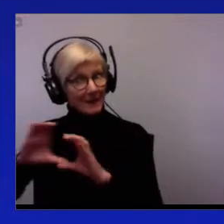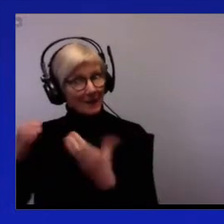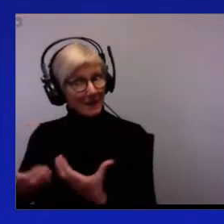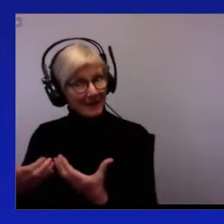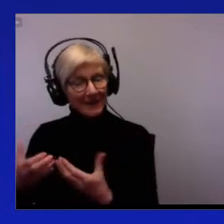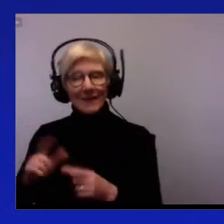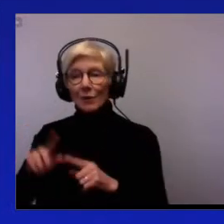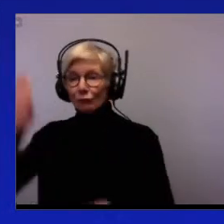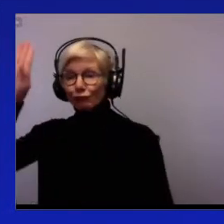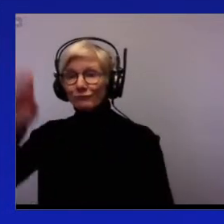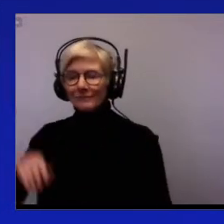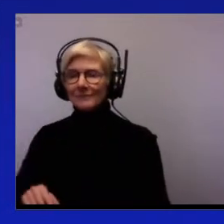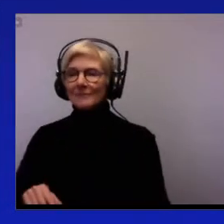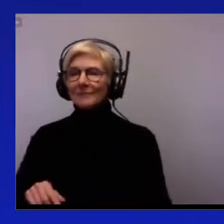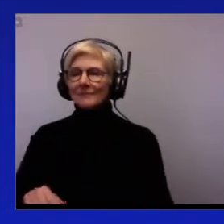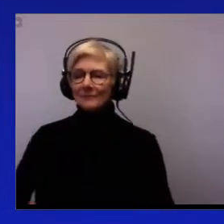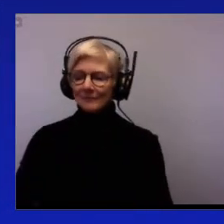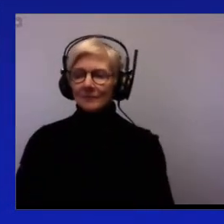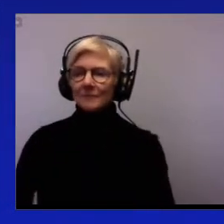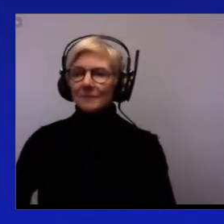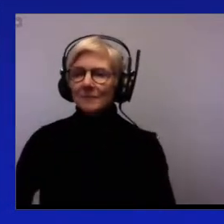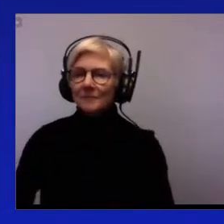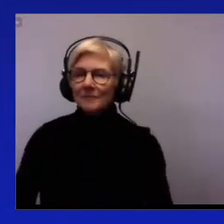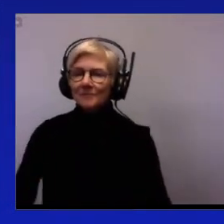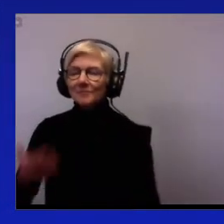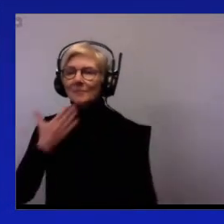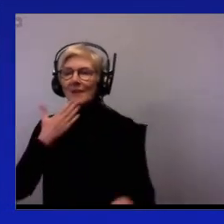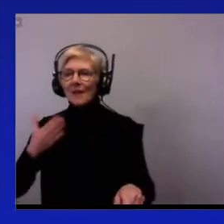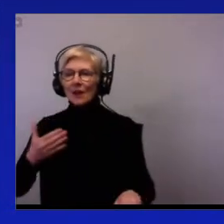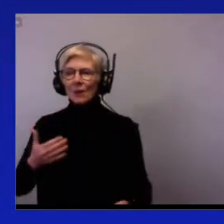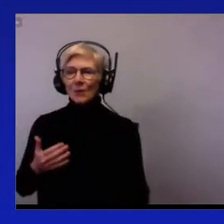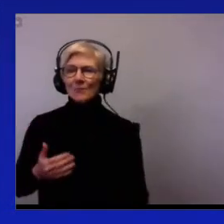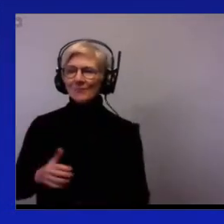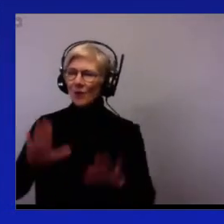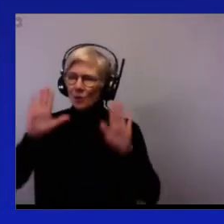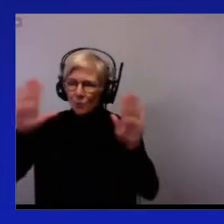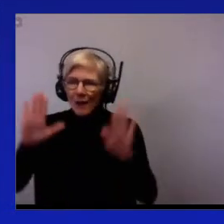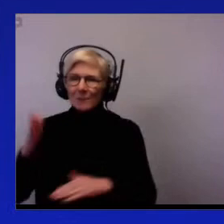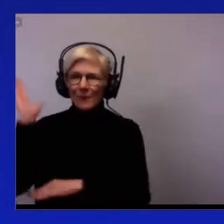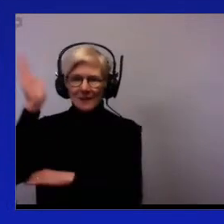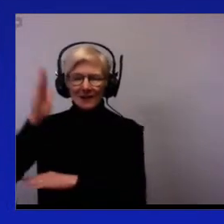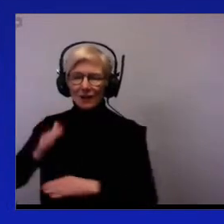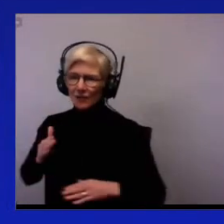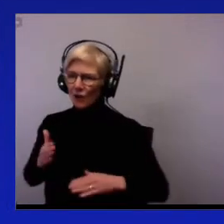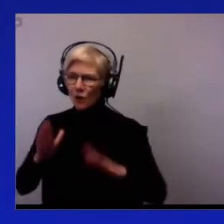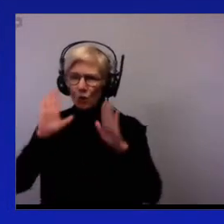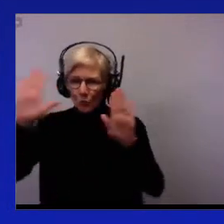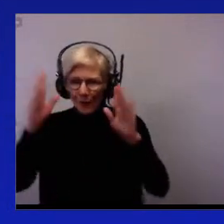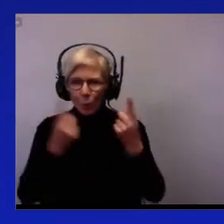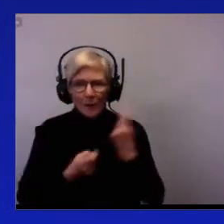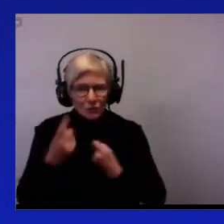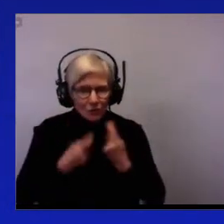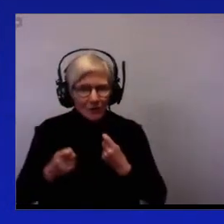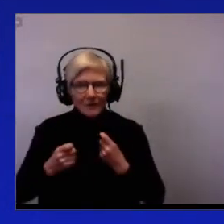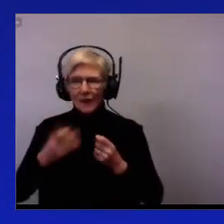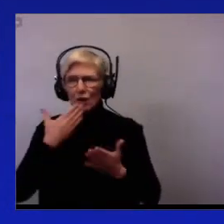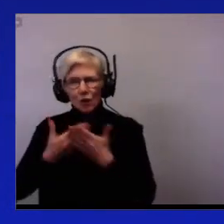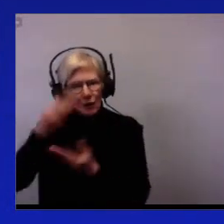And really good presentation today. Thank you. We need more, not less. And really good questions from my